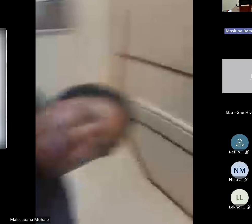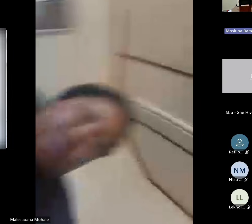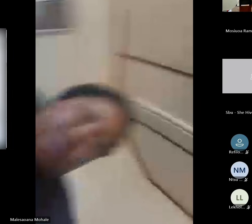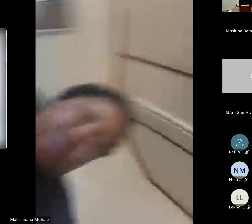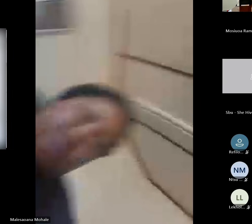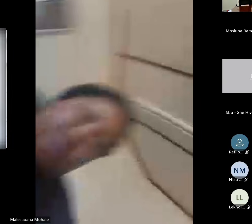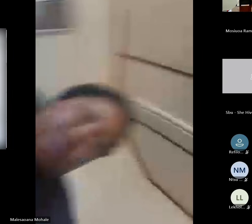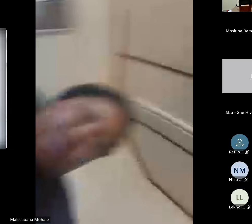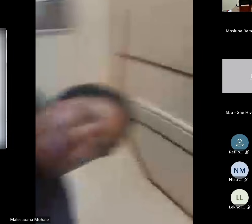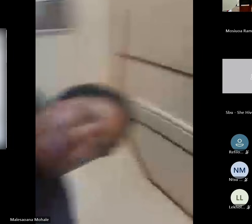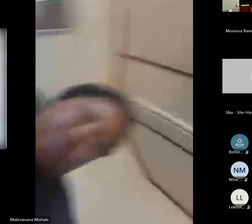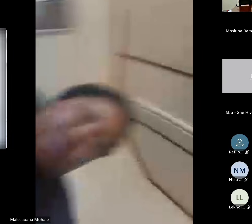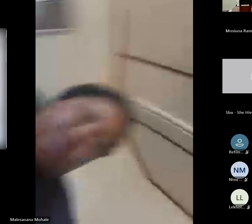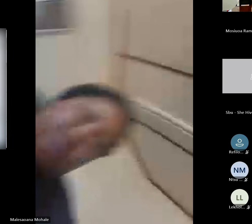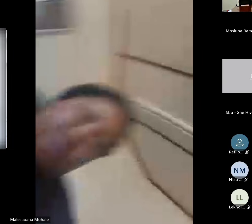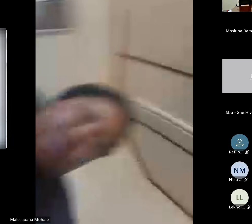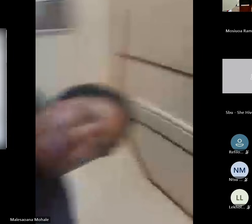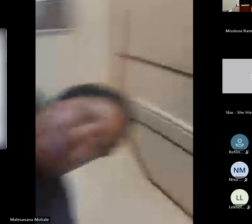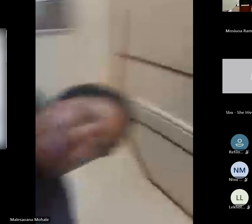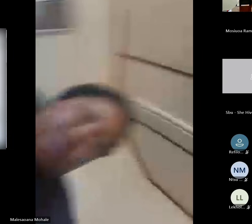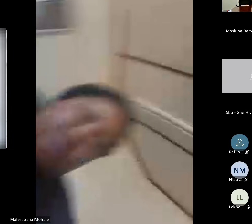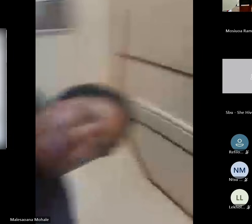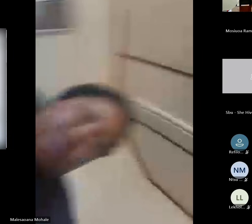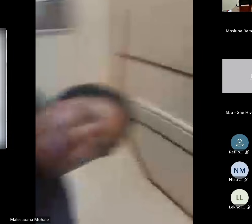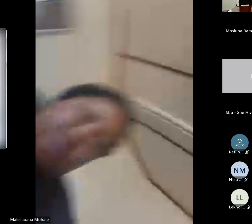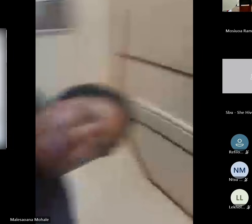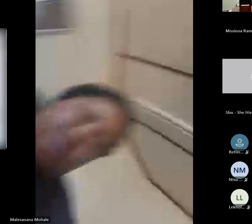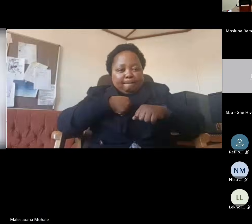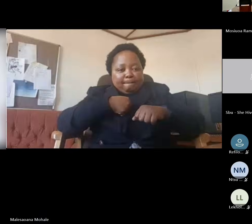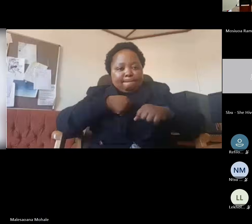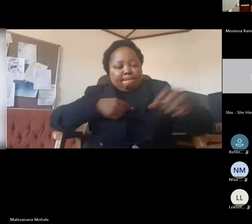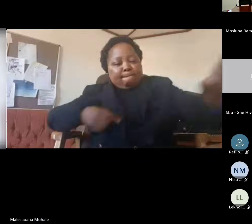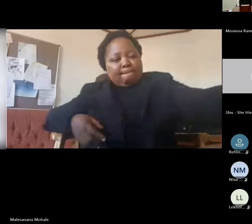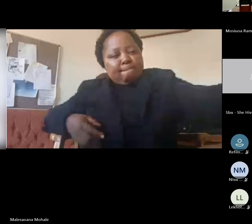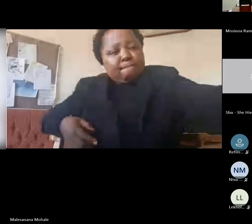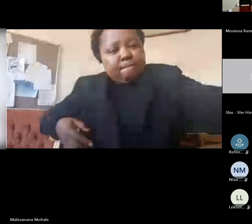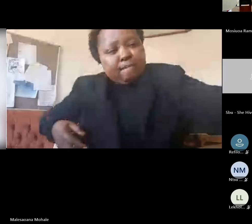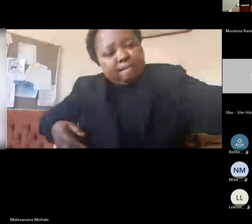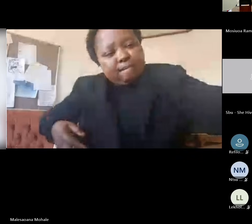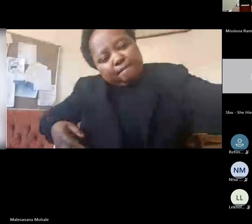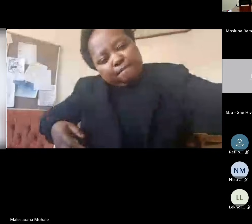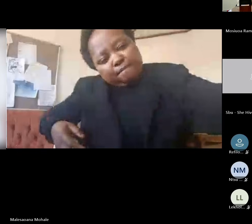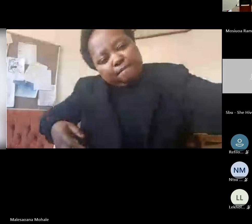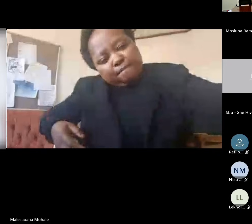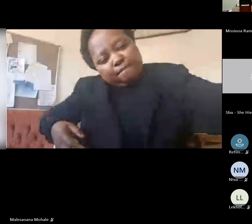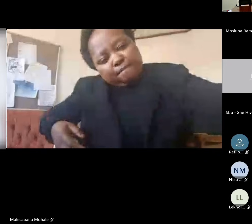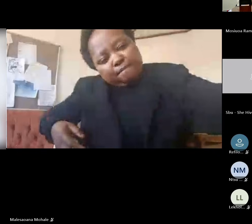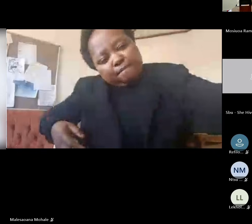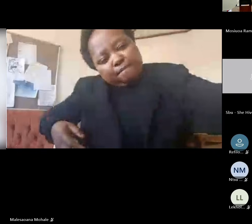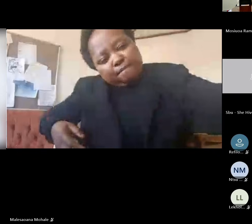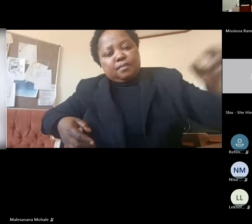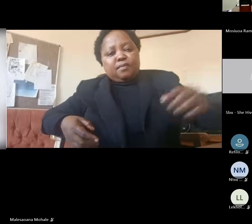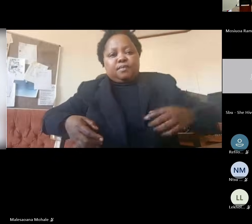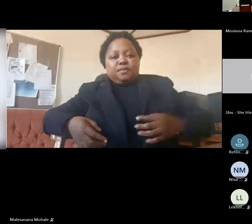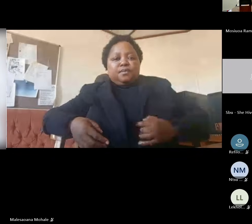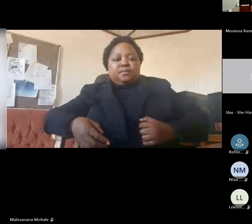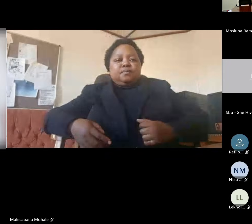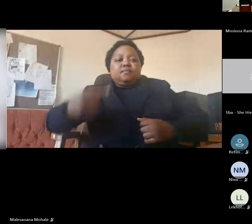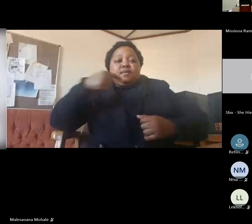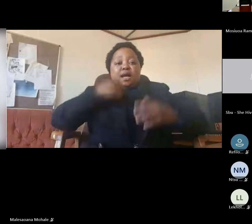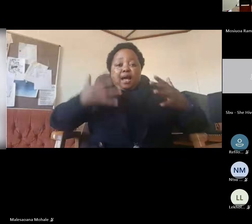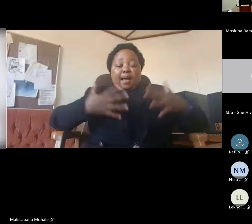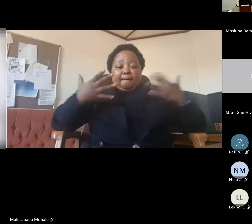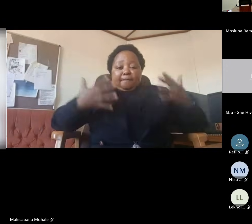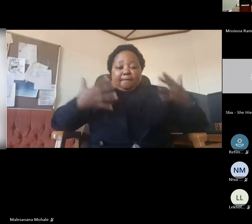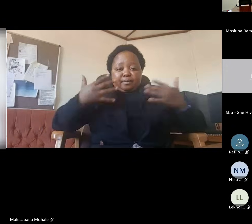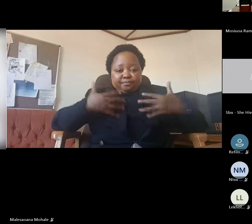what we're trying to do here, and I think with the steps that we're taking today, is to bring